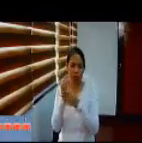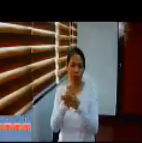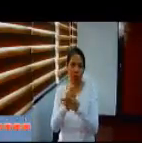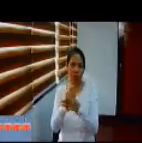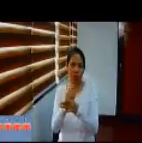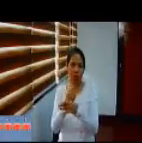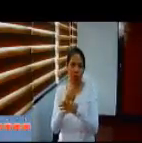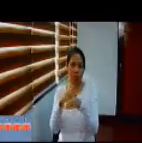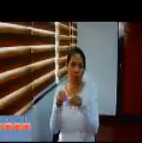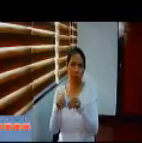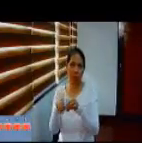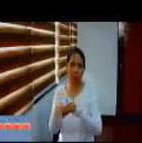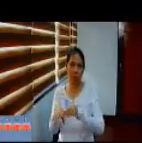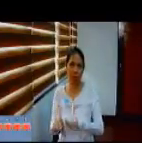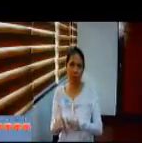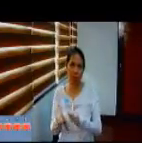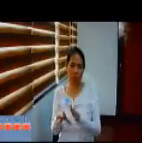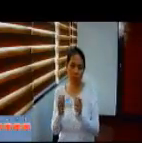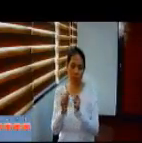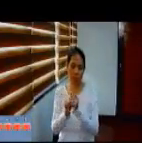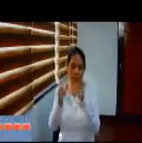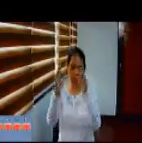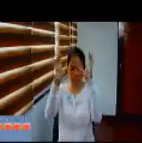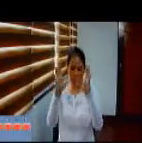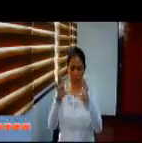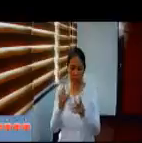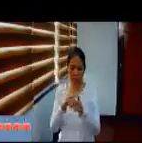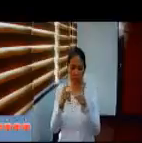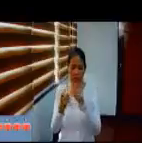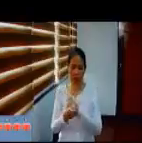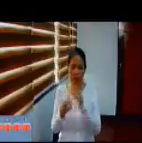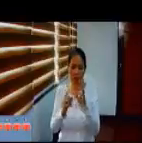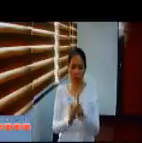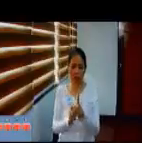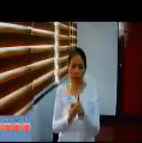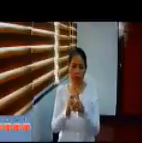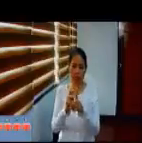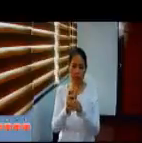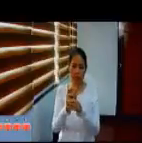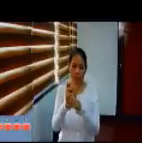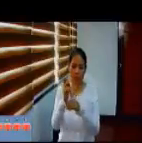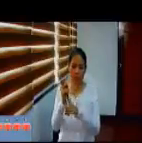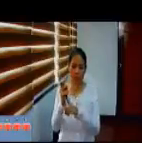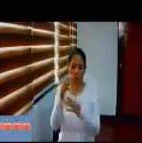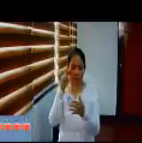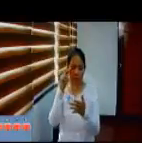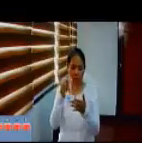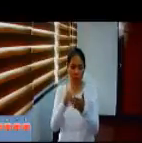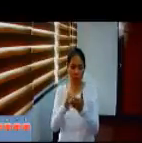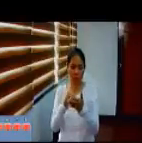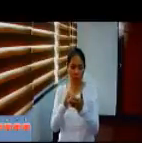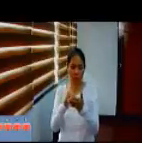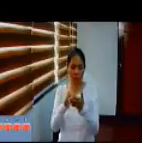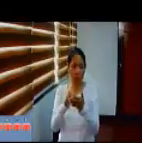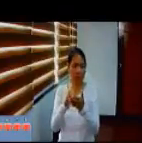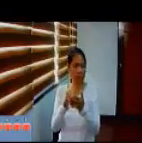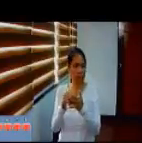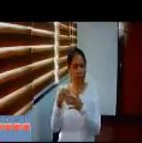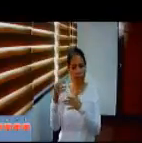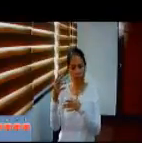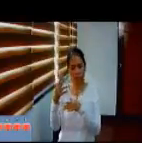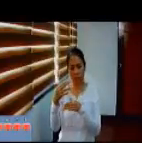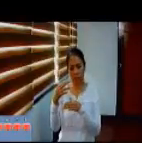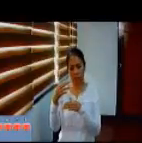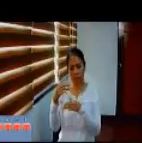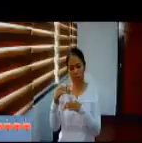40%. With climate change impacts with increasing temperatures, you might have noticed on NLEX or in the highways,